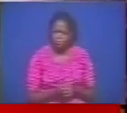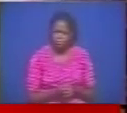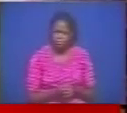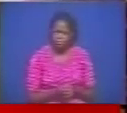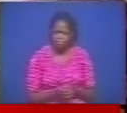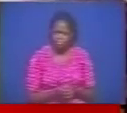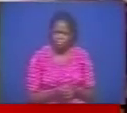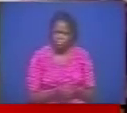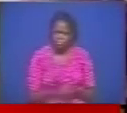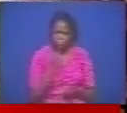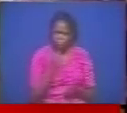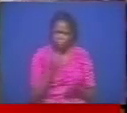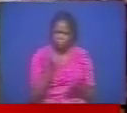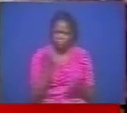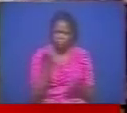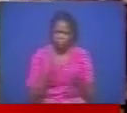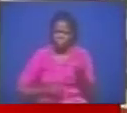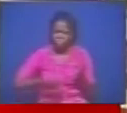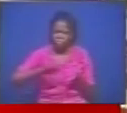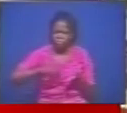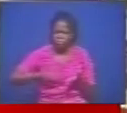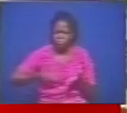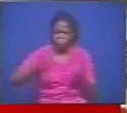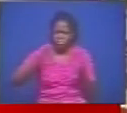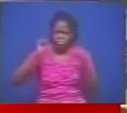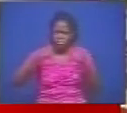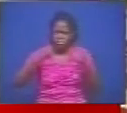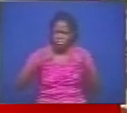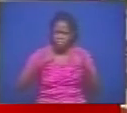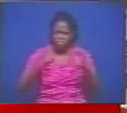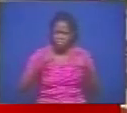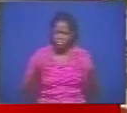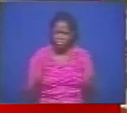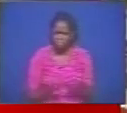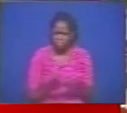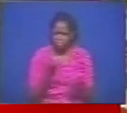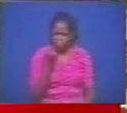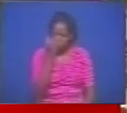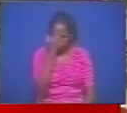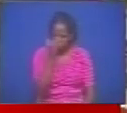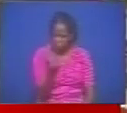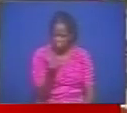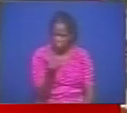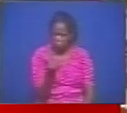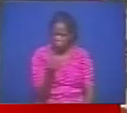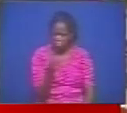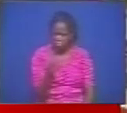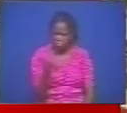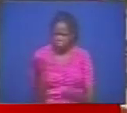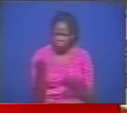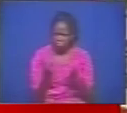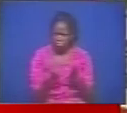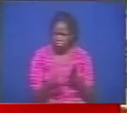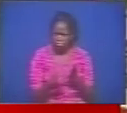concluded signing of these agreements, and this has occasioned unrest in the public service, especially the